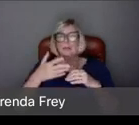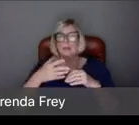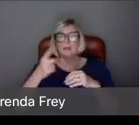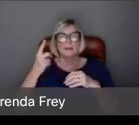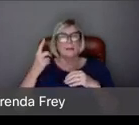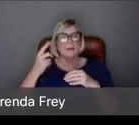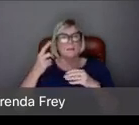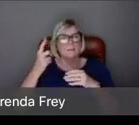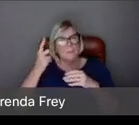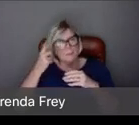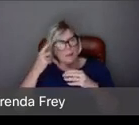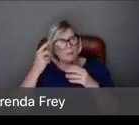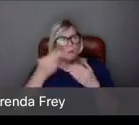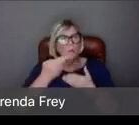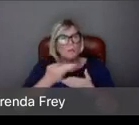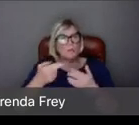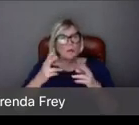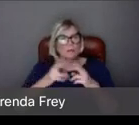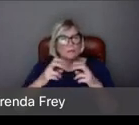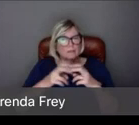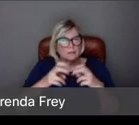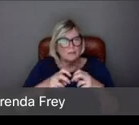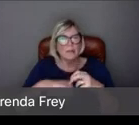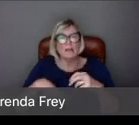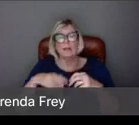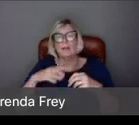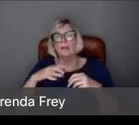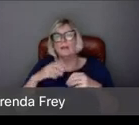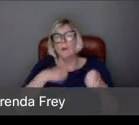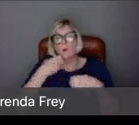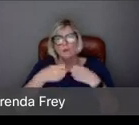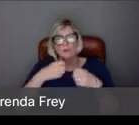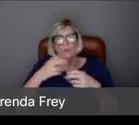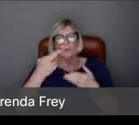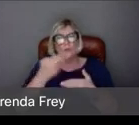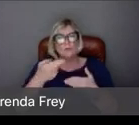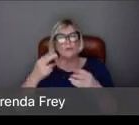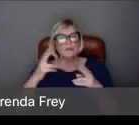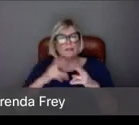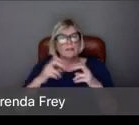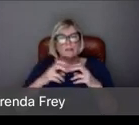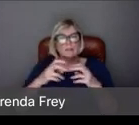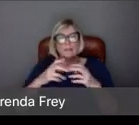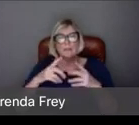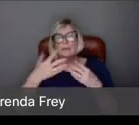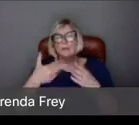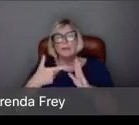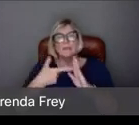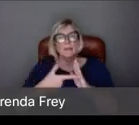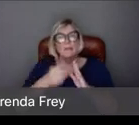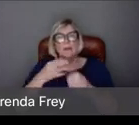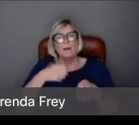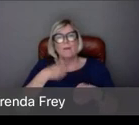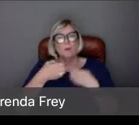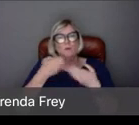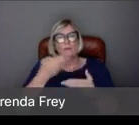mental resource assessment, emotional resources assessment. And when it's, like, just to give you an example of emotional